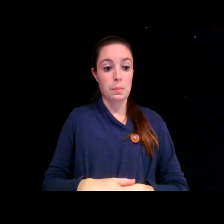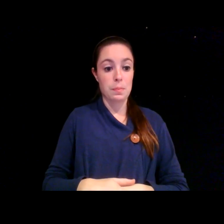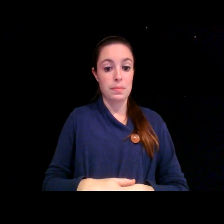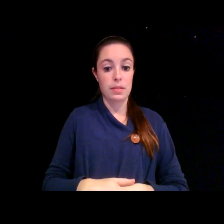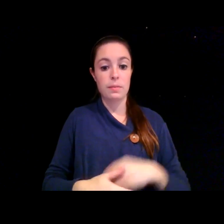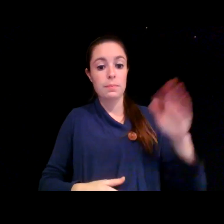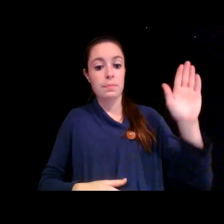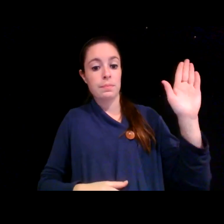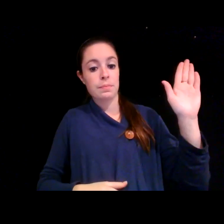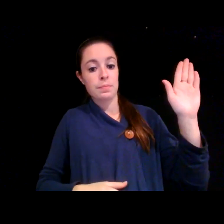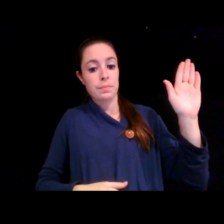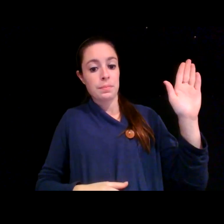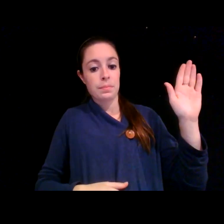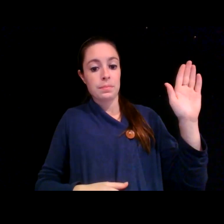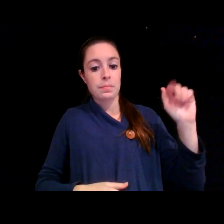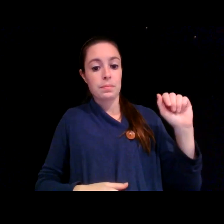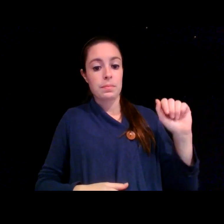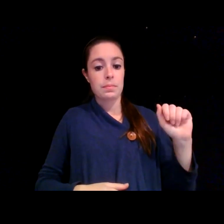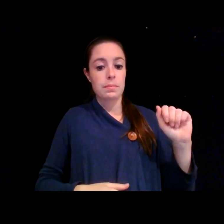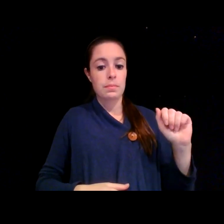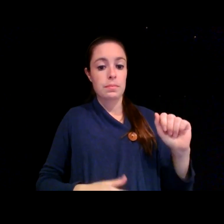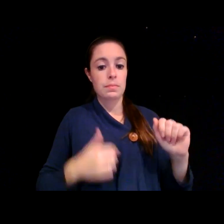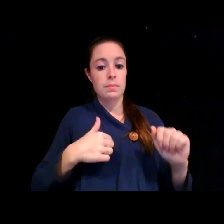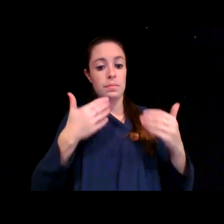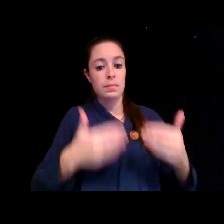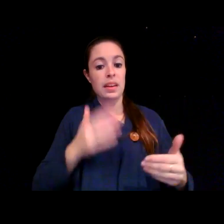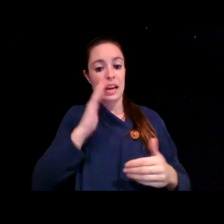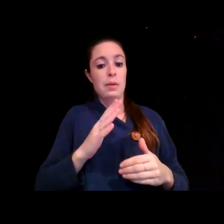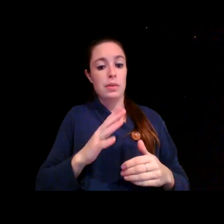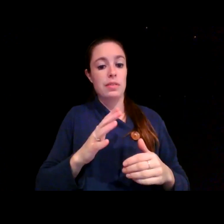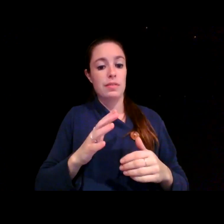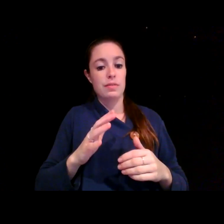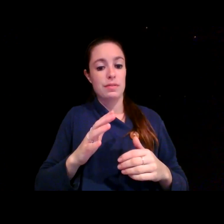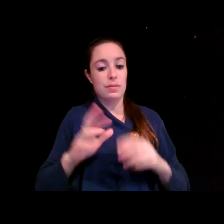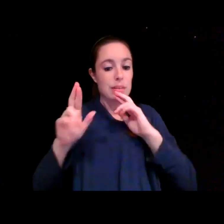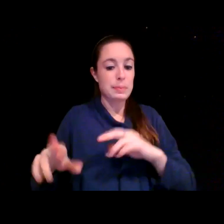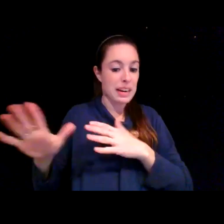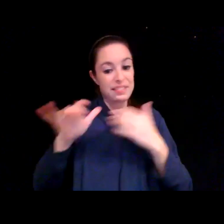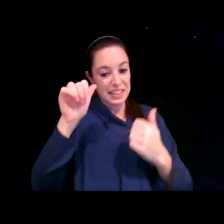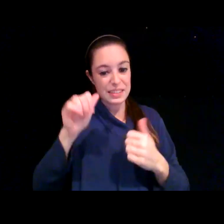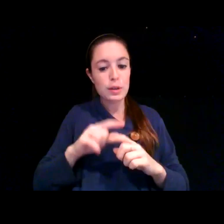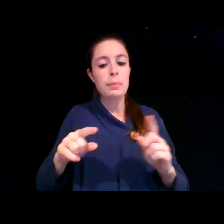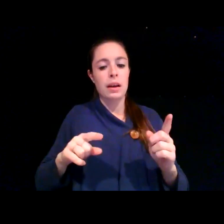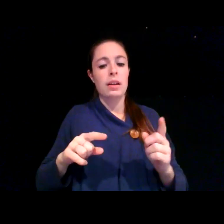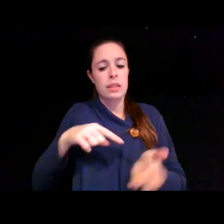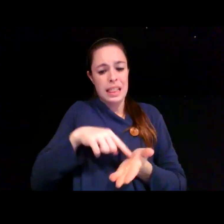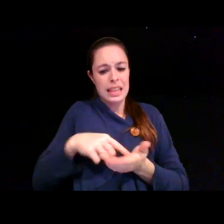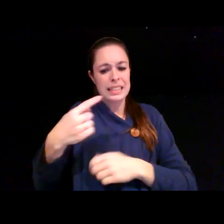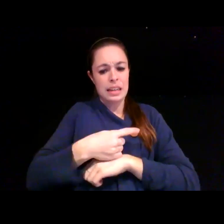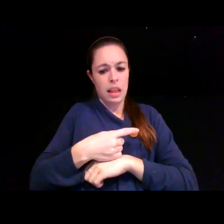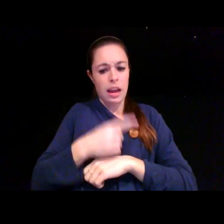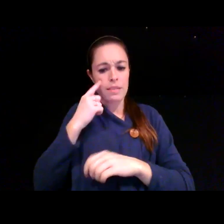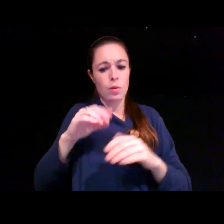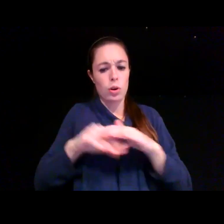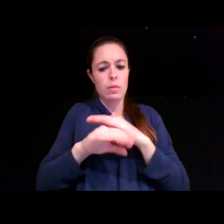Yes, sorry, I will be faster speaking than writing. There is a deadline to